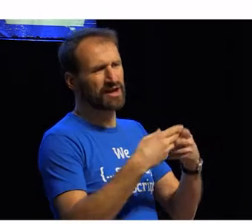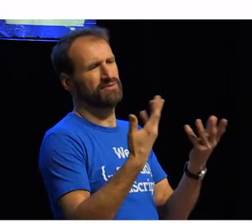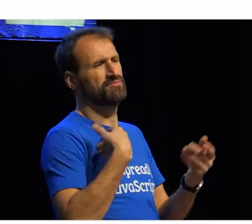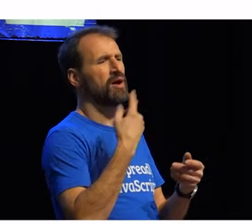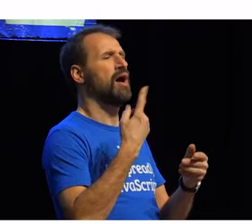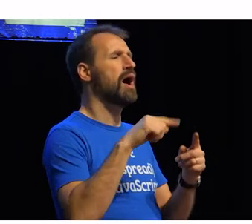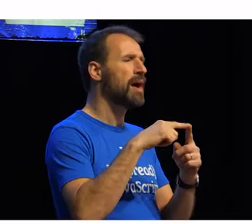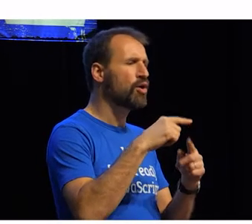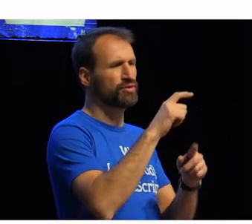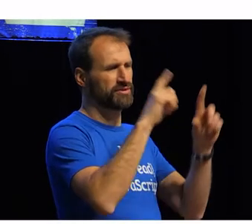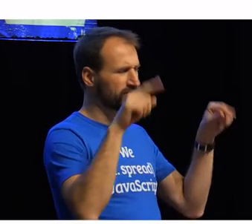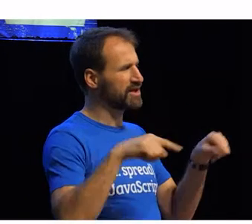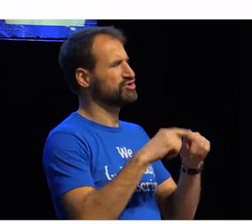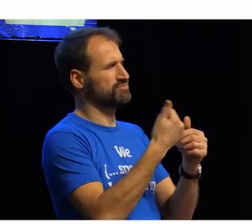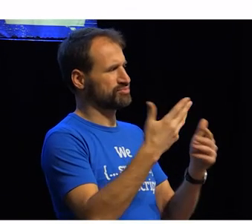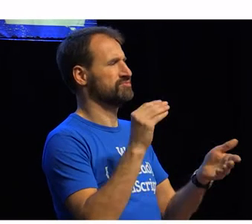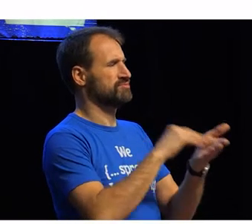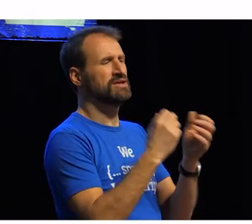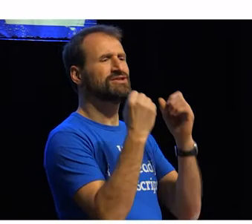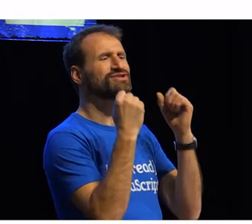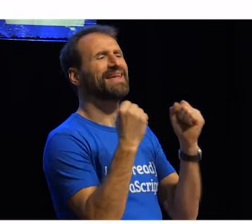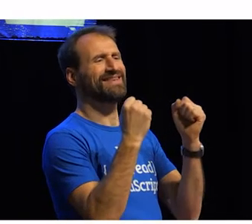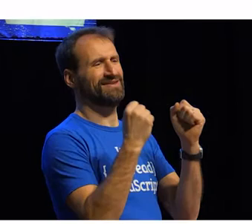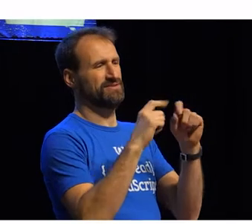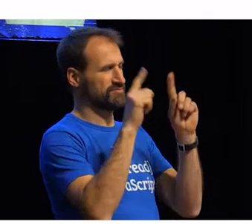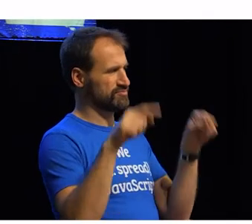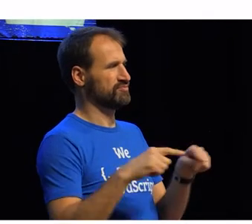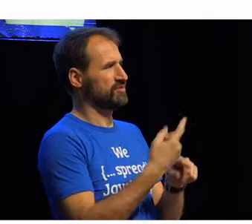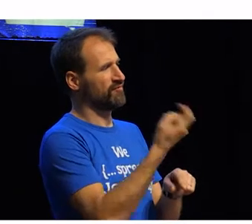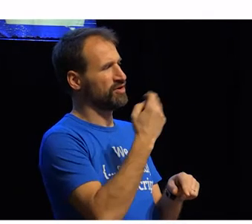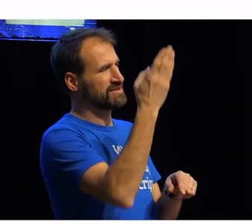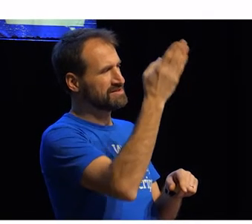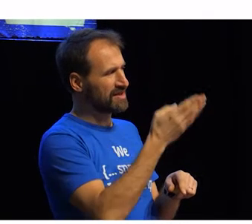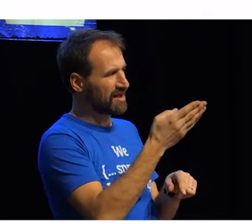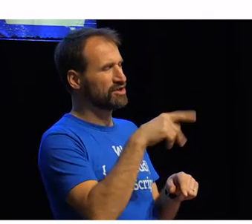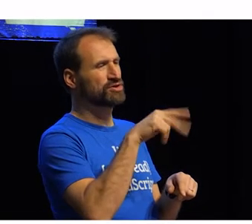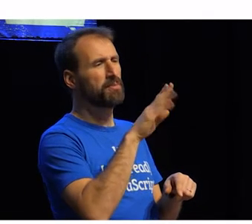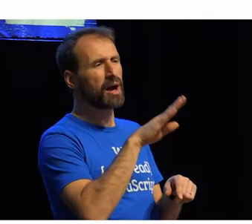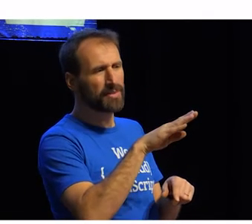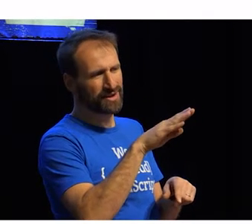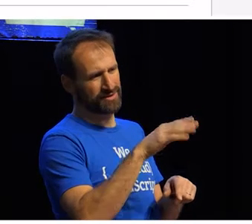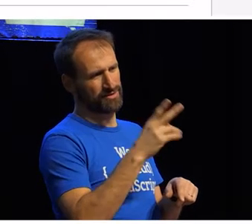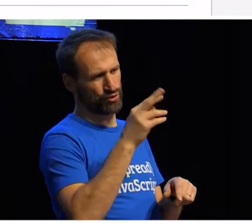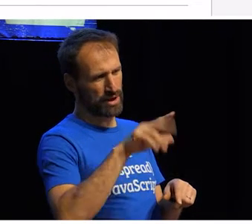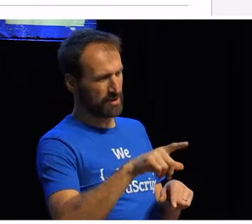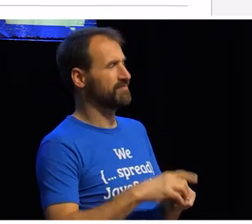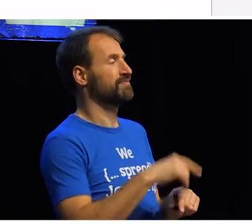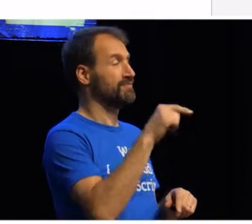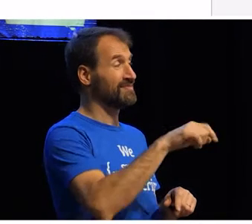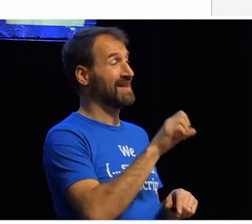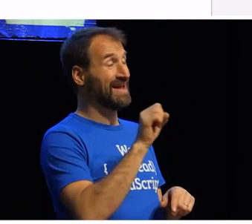and it serves static resources from the the slash public URL so to attack st st is susceptible to